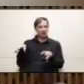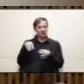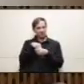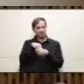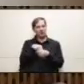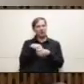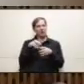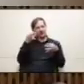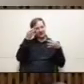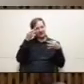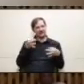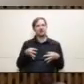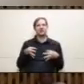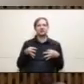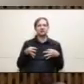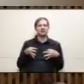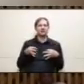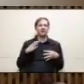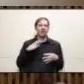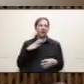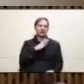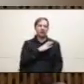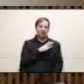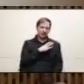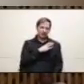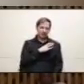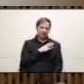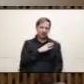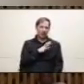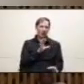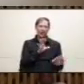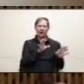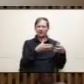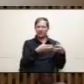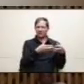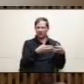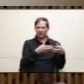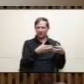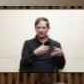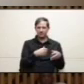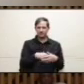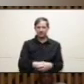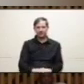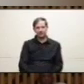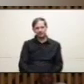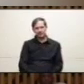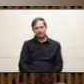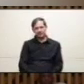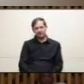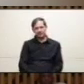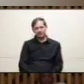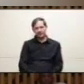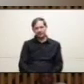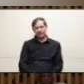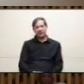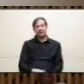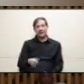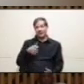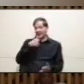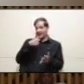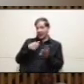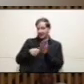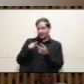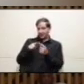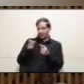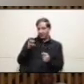the decisions which were taken by council. But above anything else, because of what the letter coming from the MEC, it